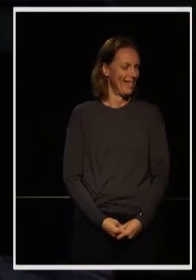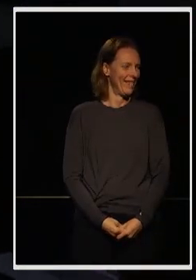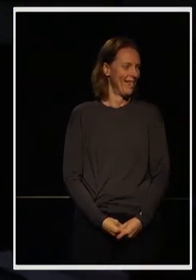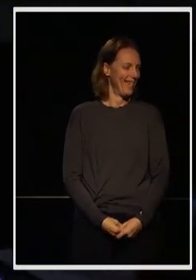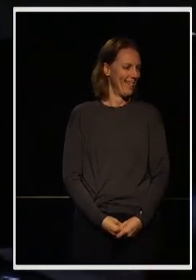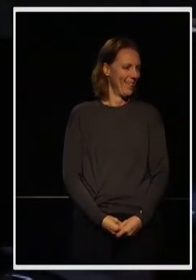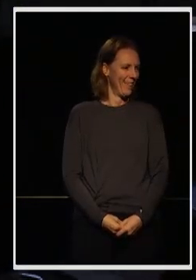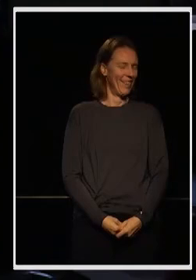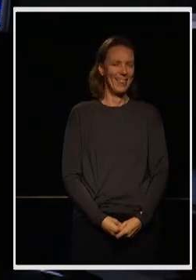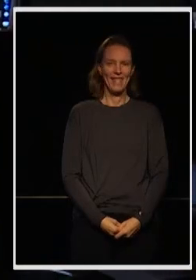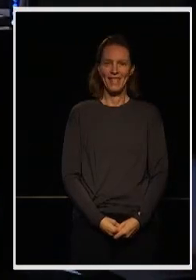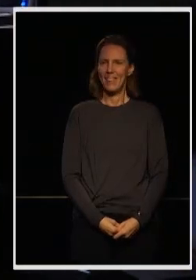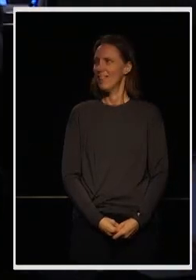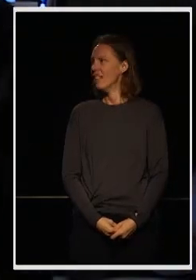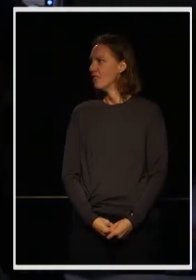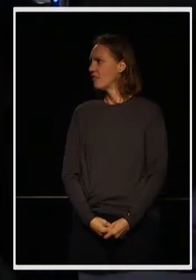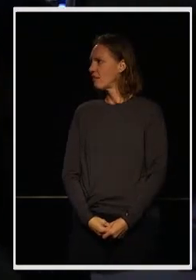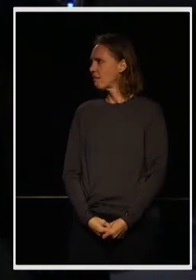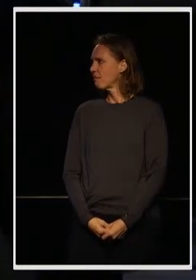Cheers.